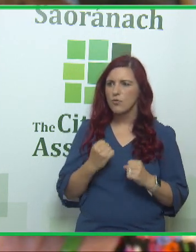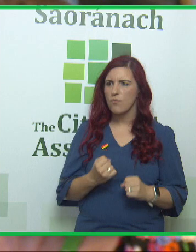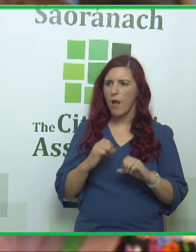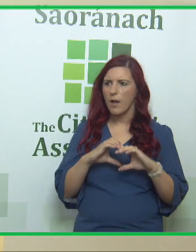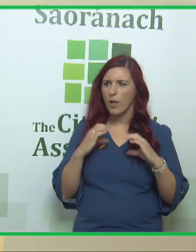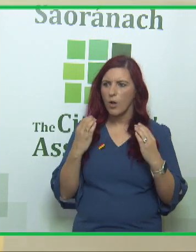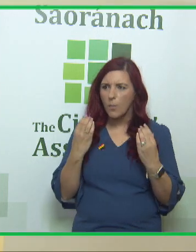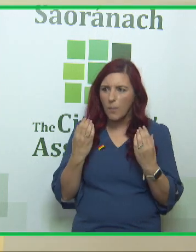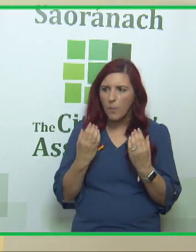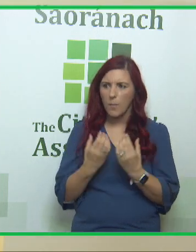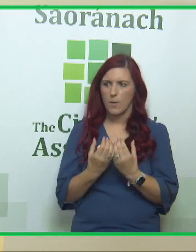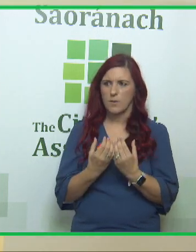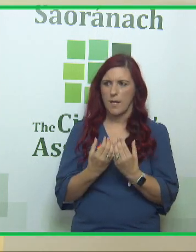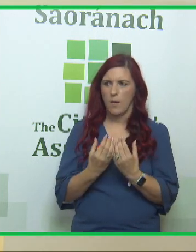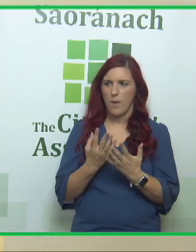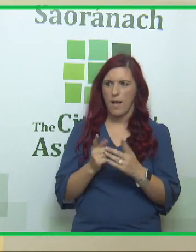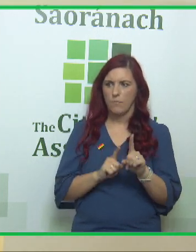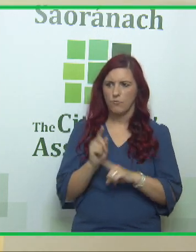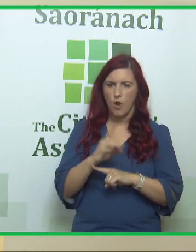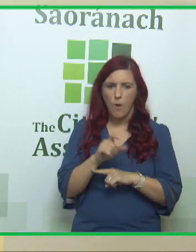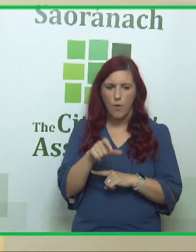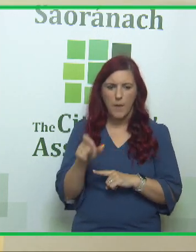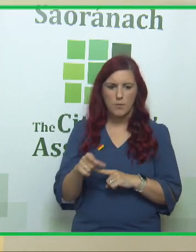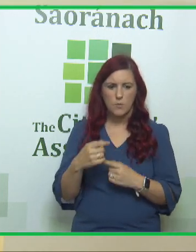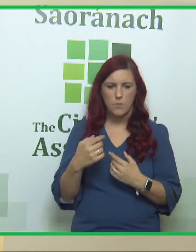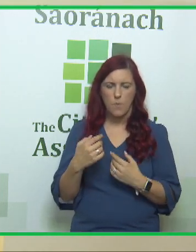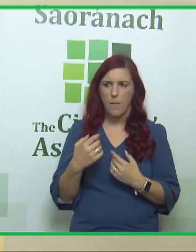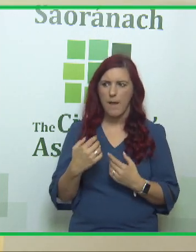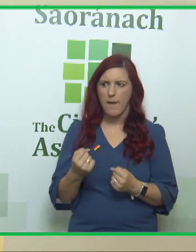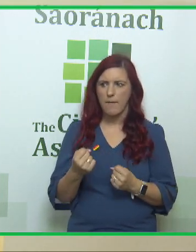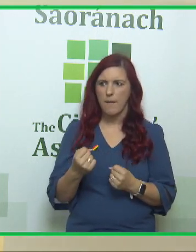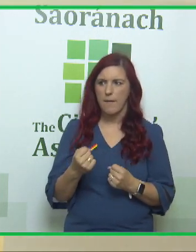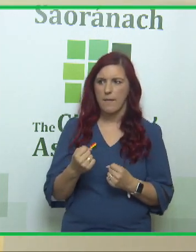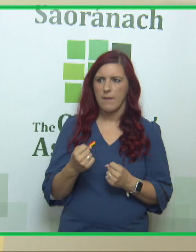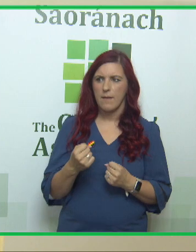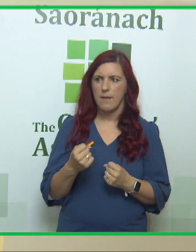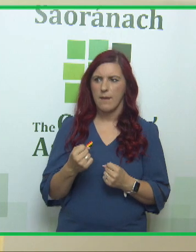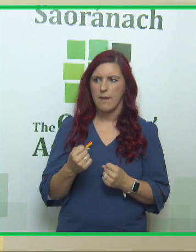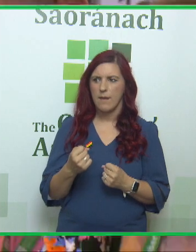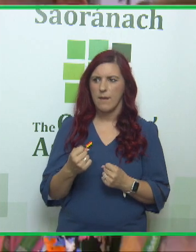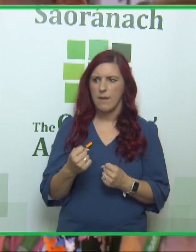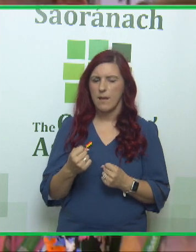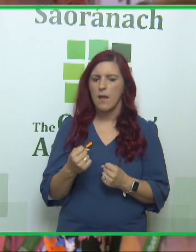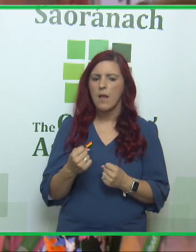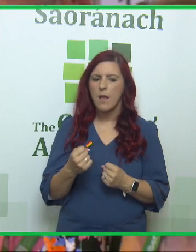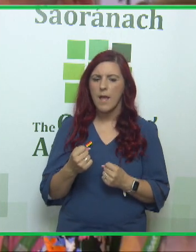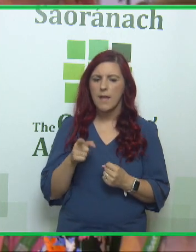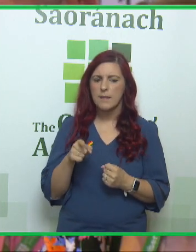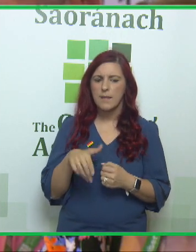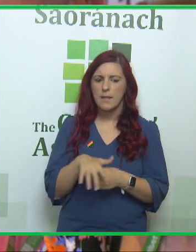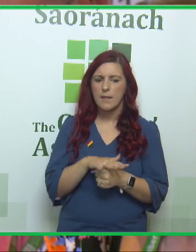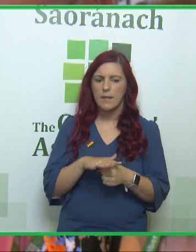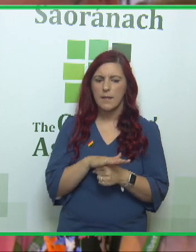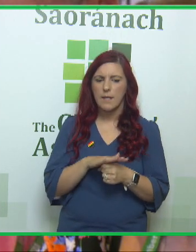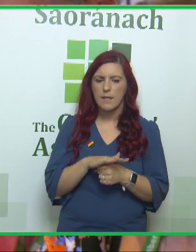we have the recovered patients that have helping the existing patients? And if this is the case, that what